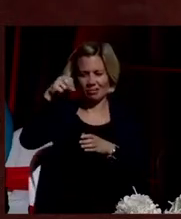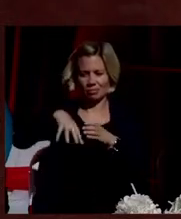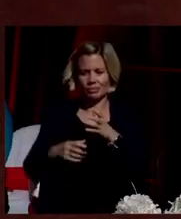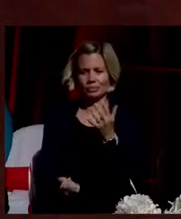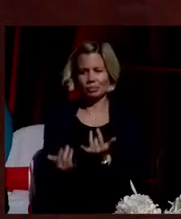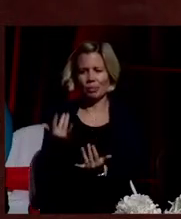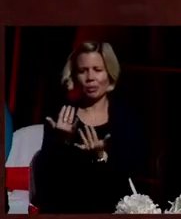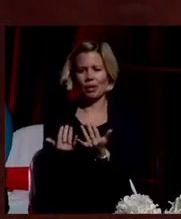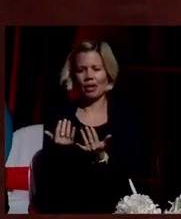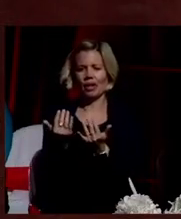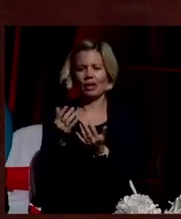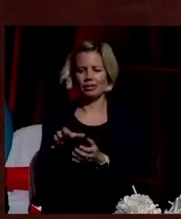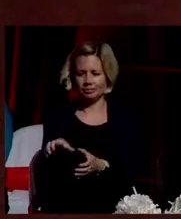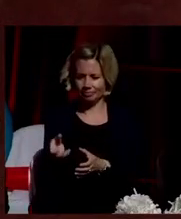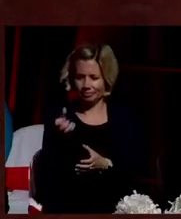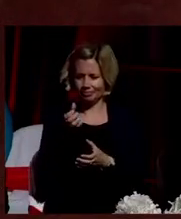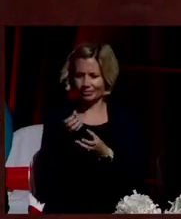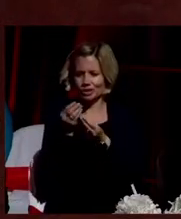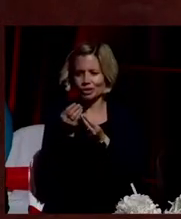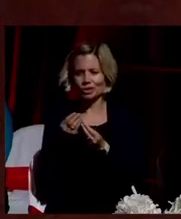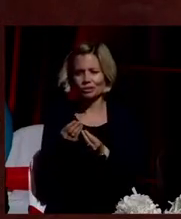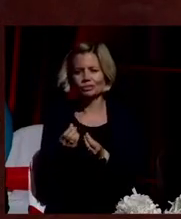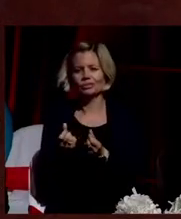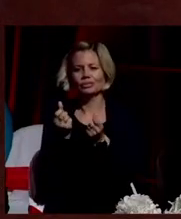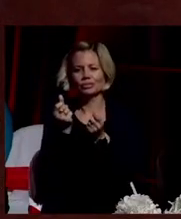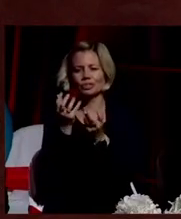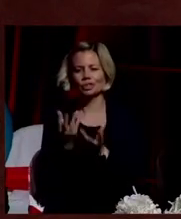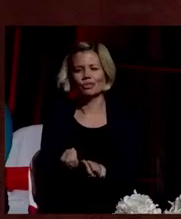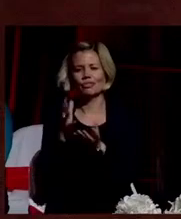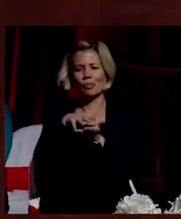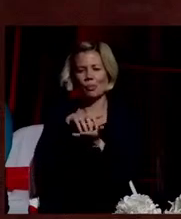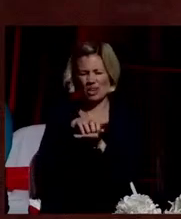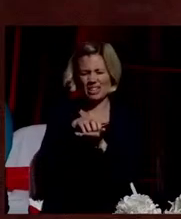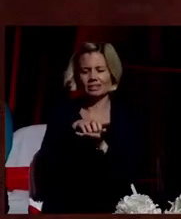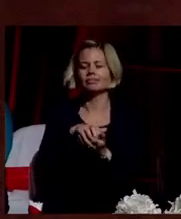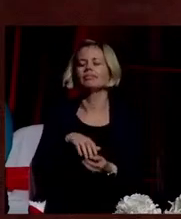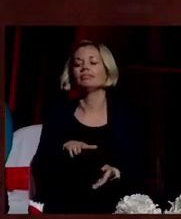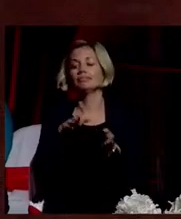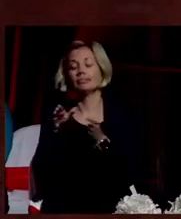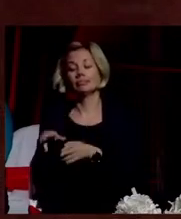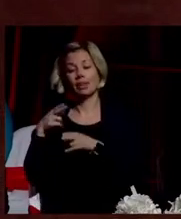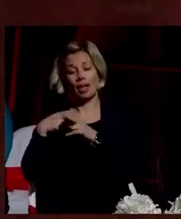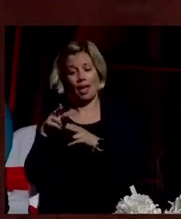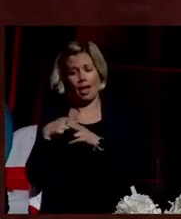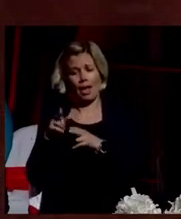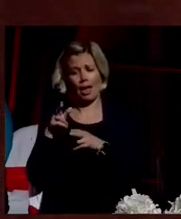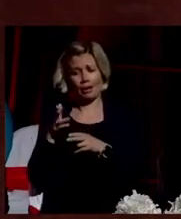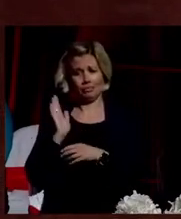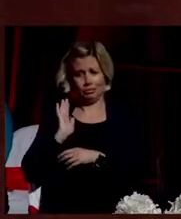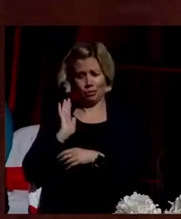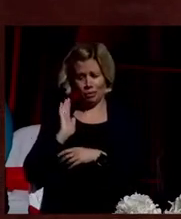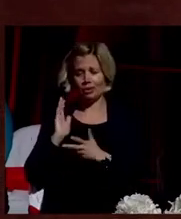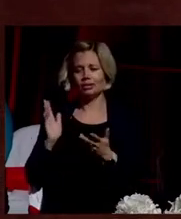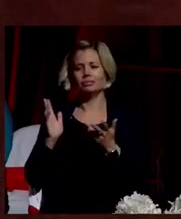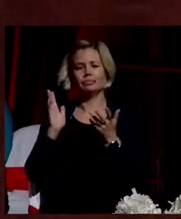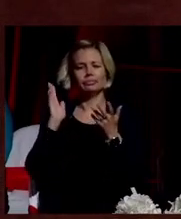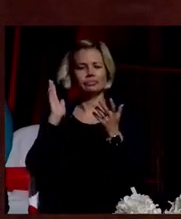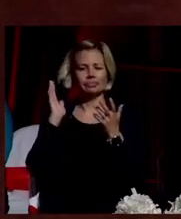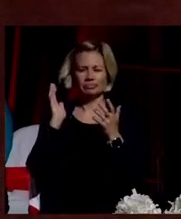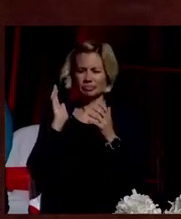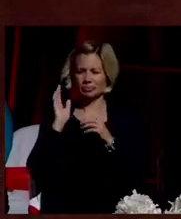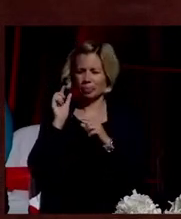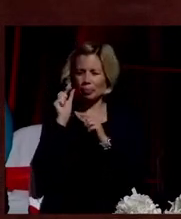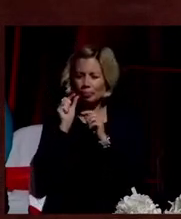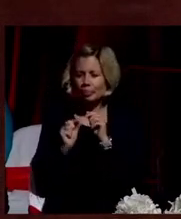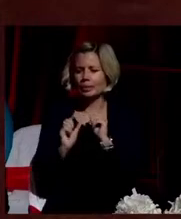soft and weak. The egg went into the water fragile, thin, and liquid interior. But